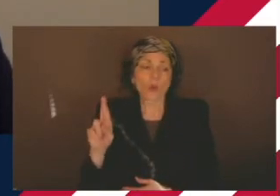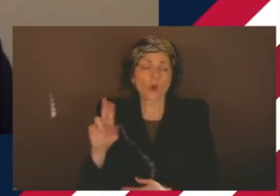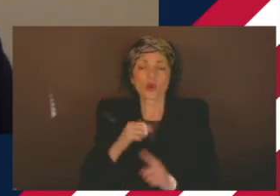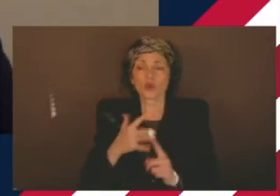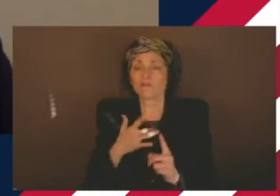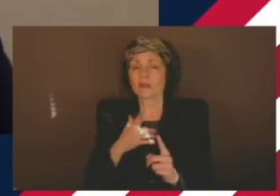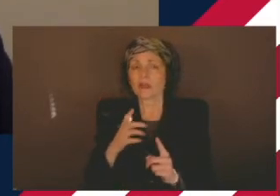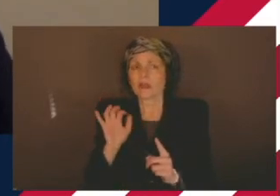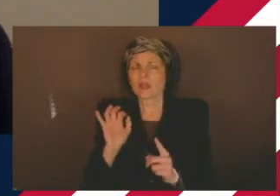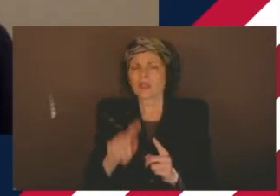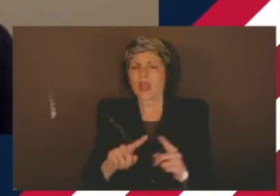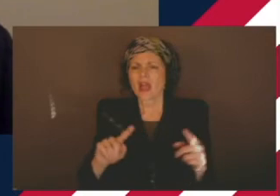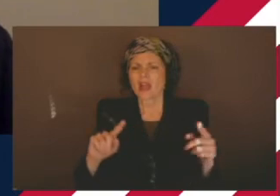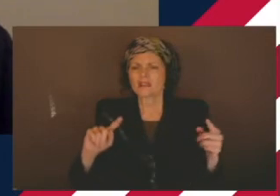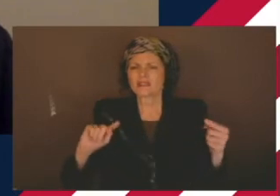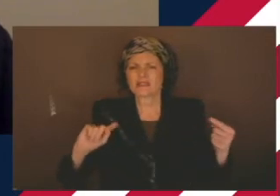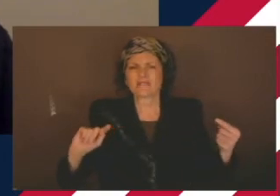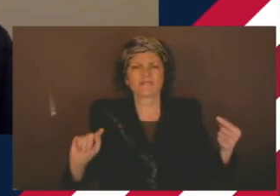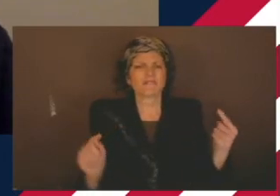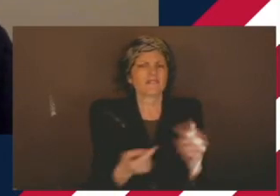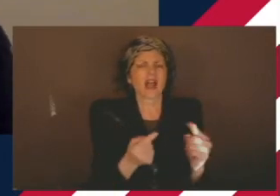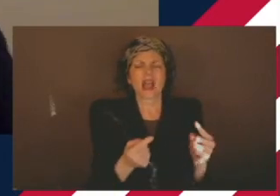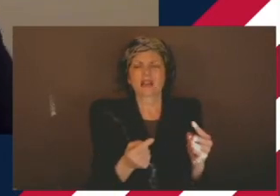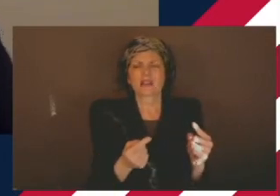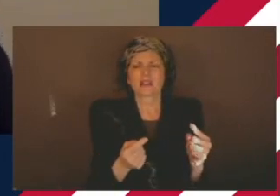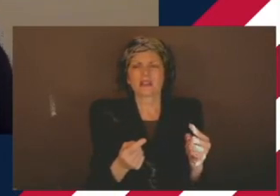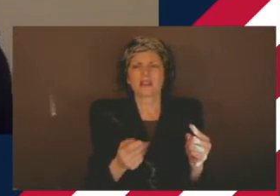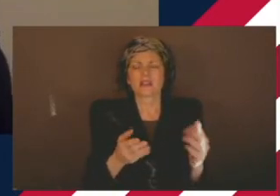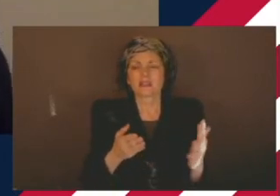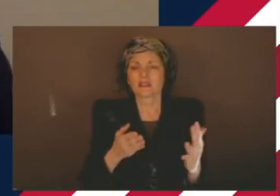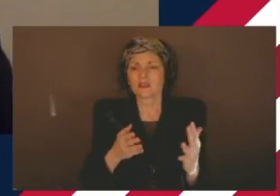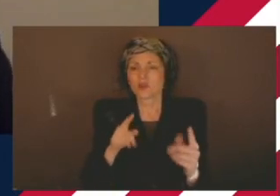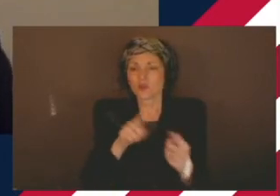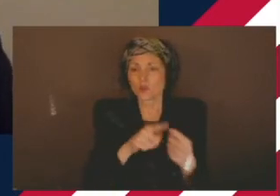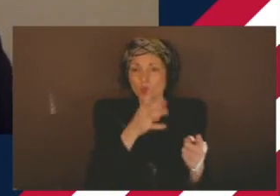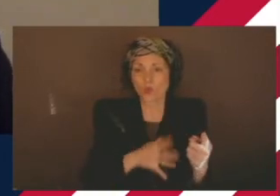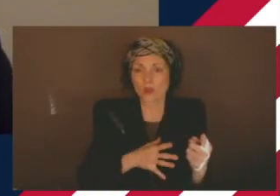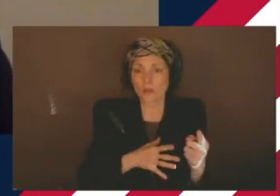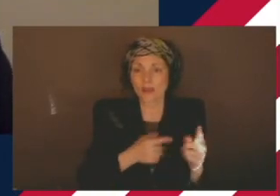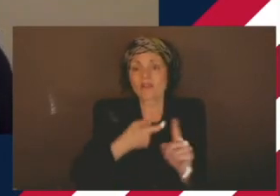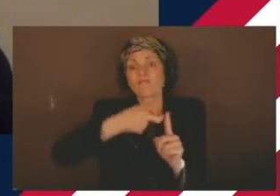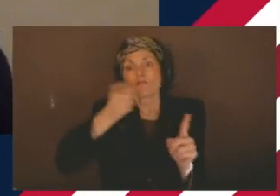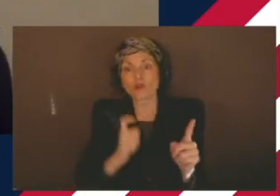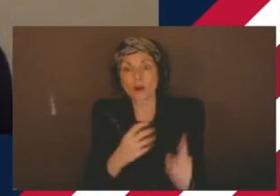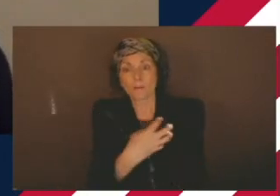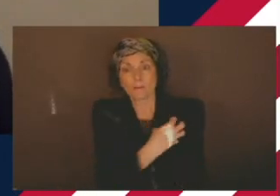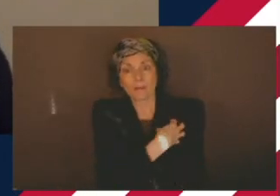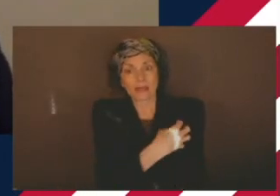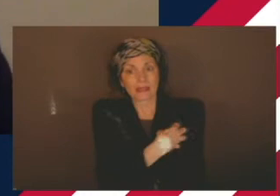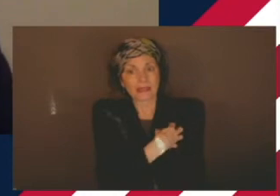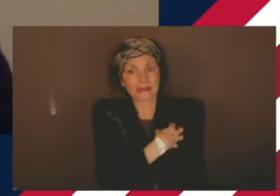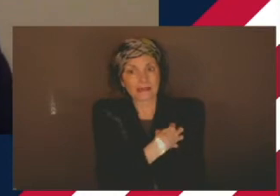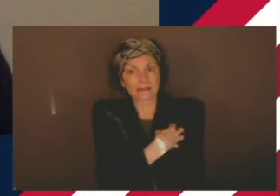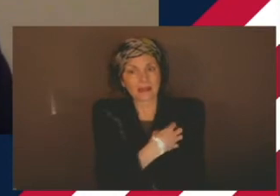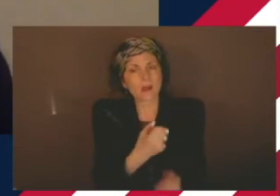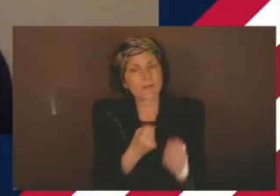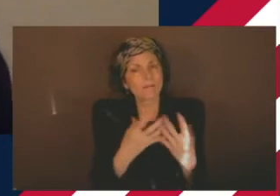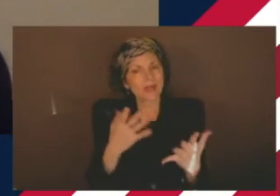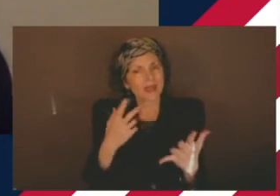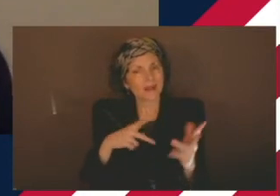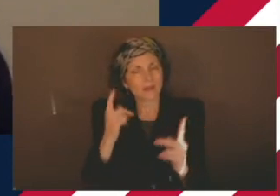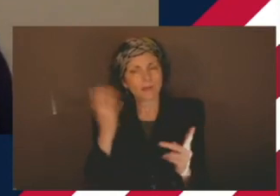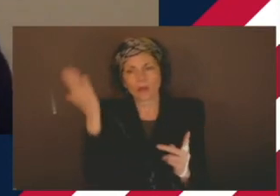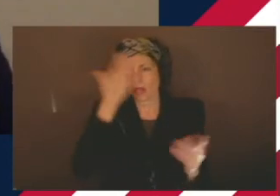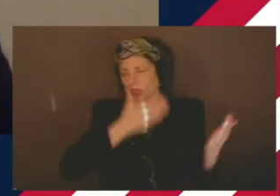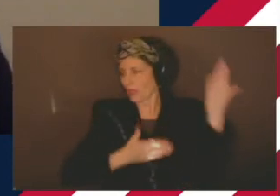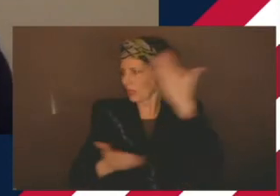committed through police brutality. Many of us just simply don't see it. What would